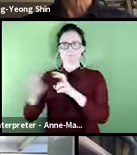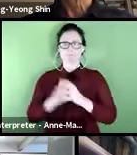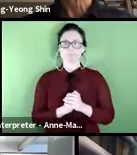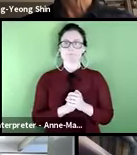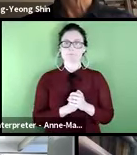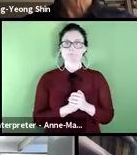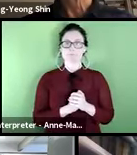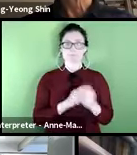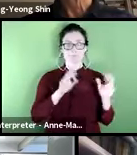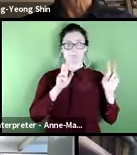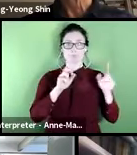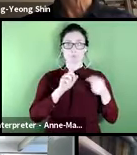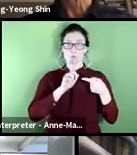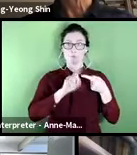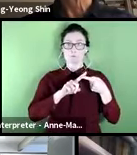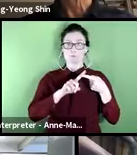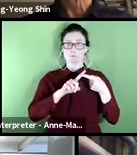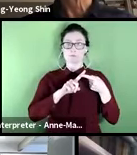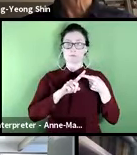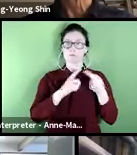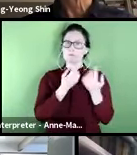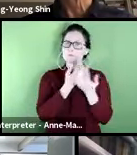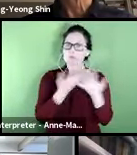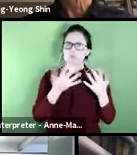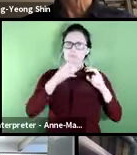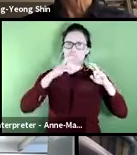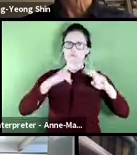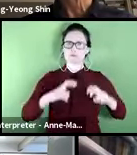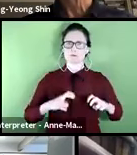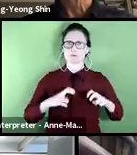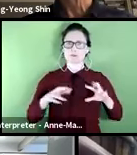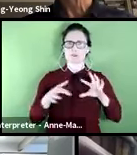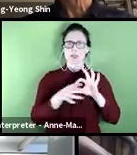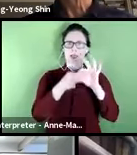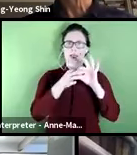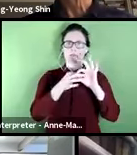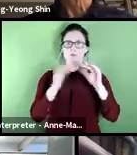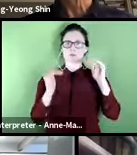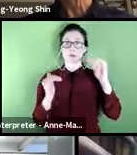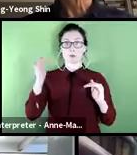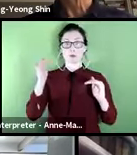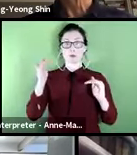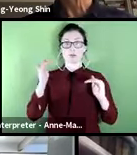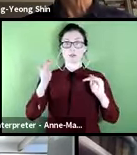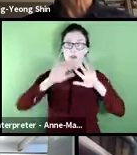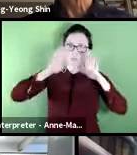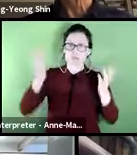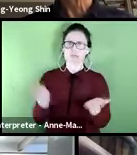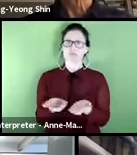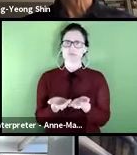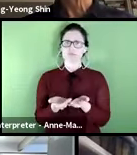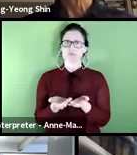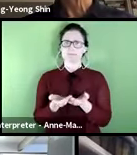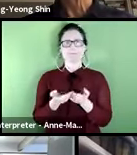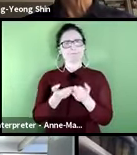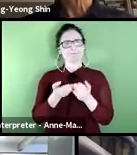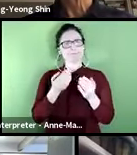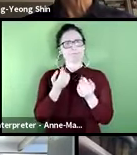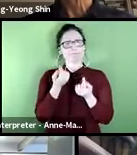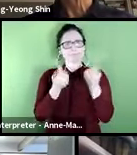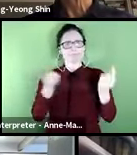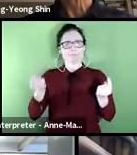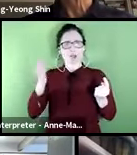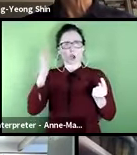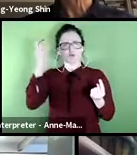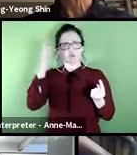first of these is that much of the research on inequality globally and within nations is led by